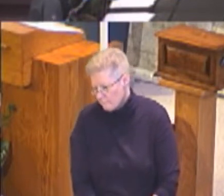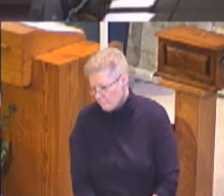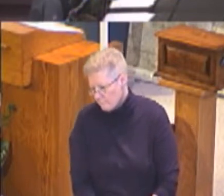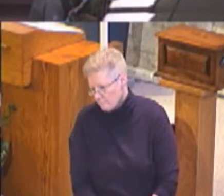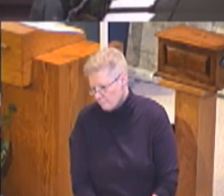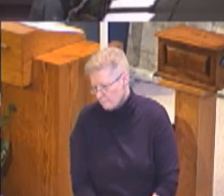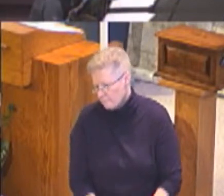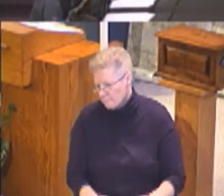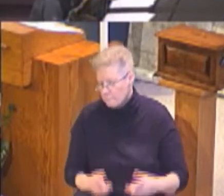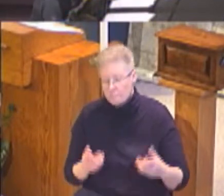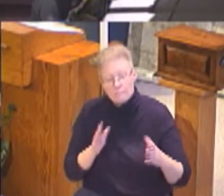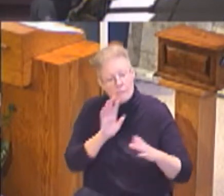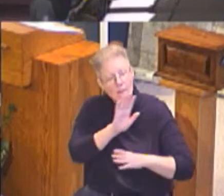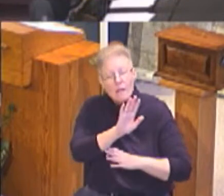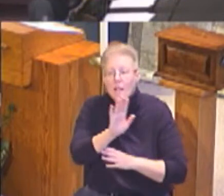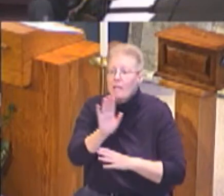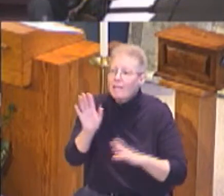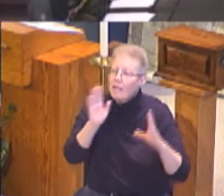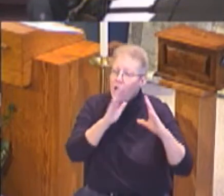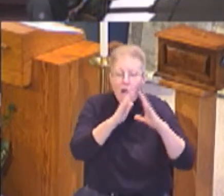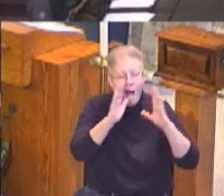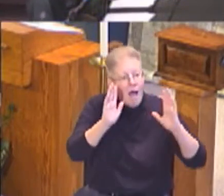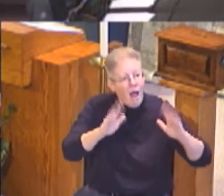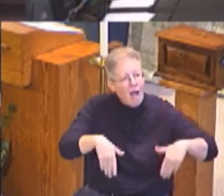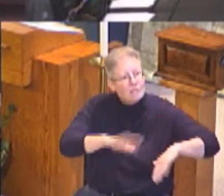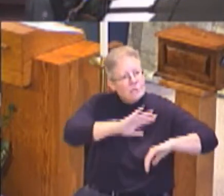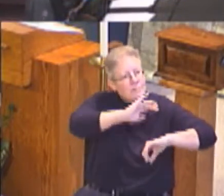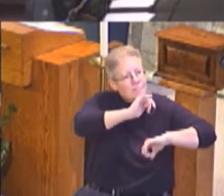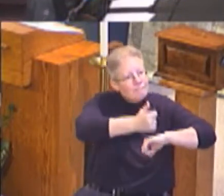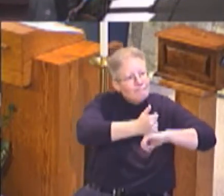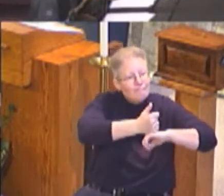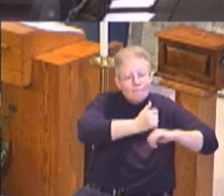Well, they build their houses